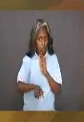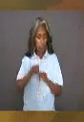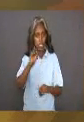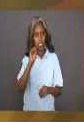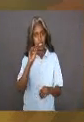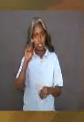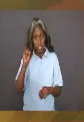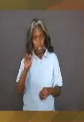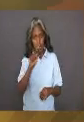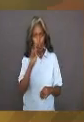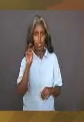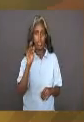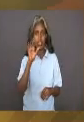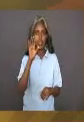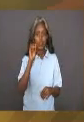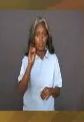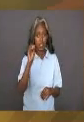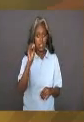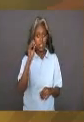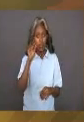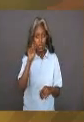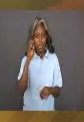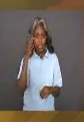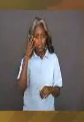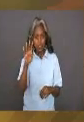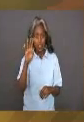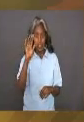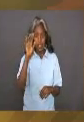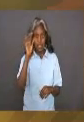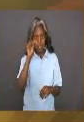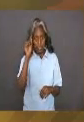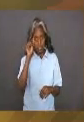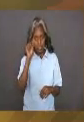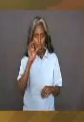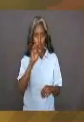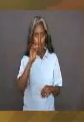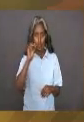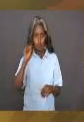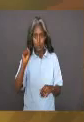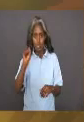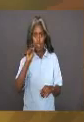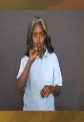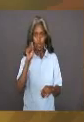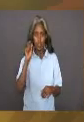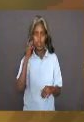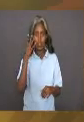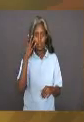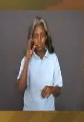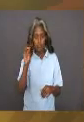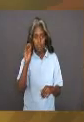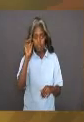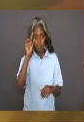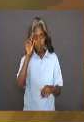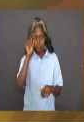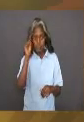sine 150 degrees, cosine 150 degrees,